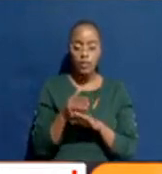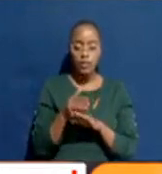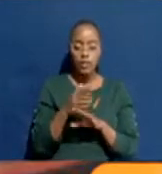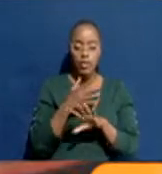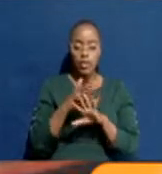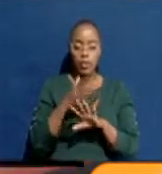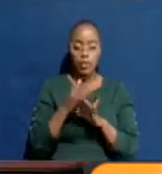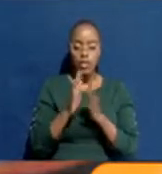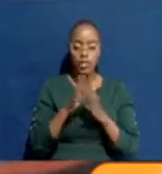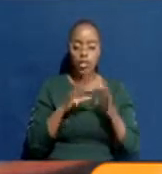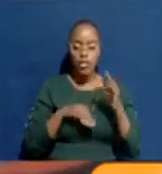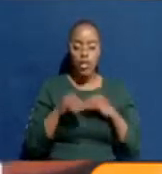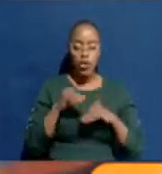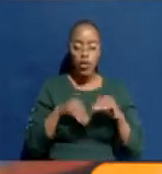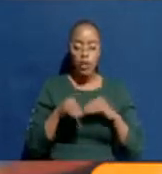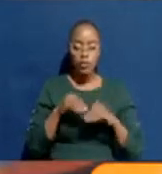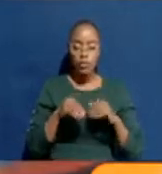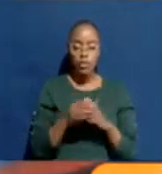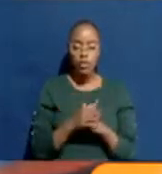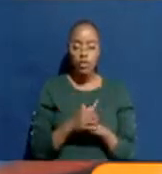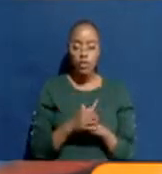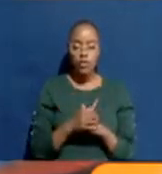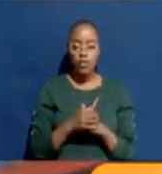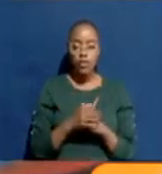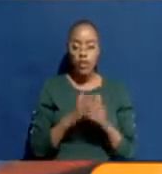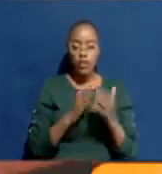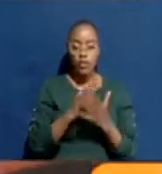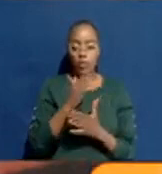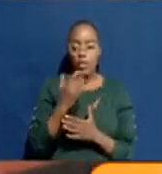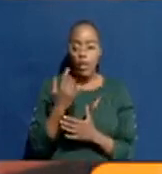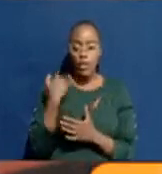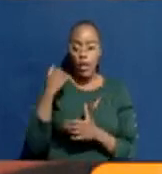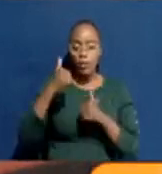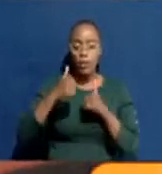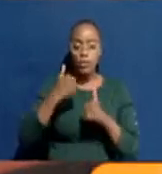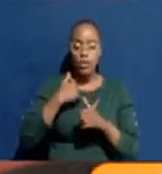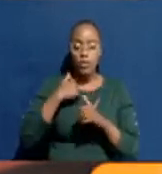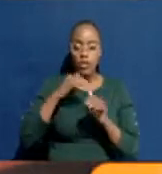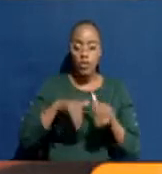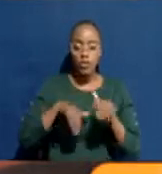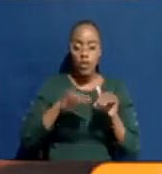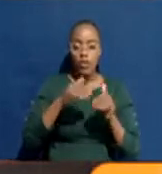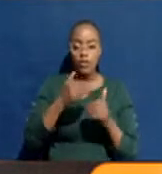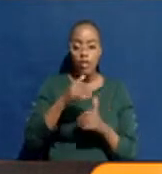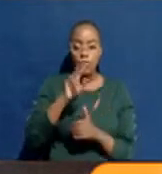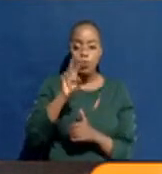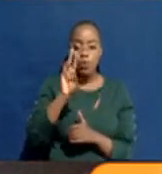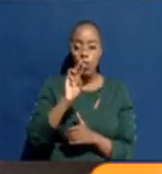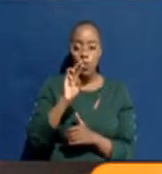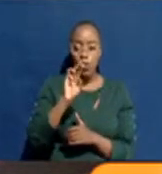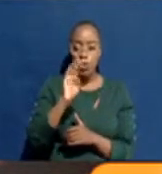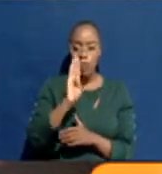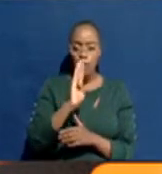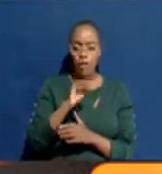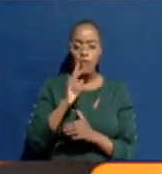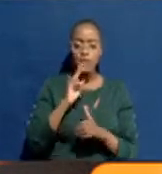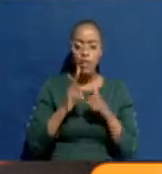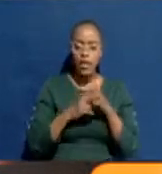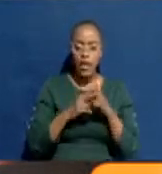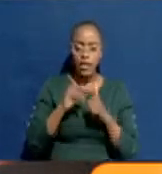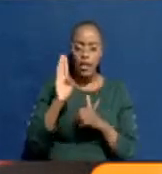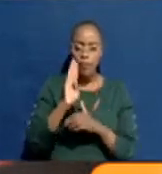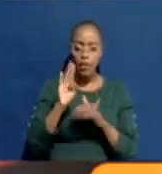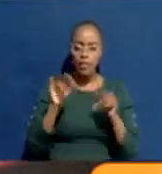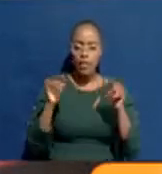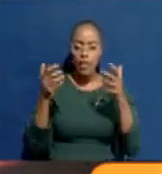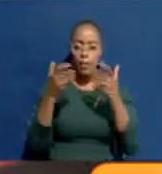wastage and corruption. Mm-hmm. Well, if the last figures are anything to go by, 2 billion per day, you have about 700 billion. It's equivalent